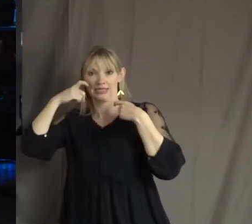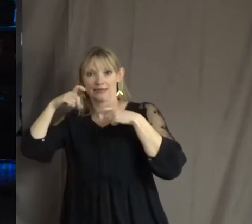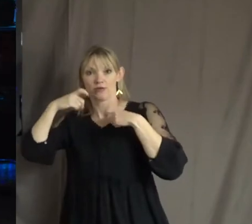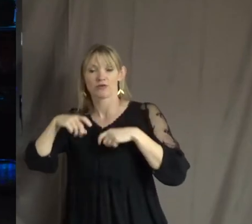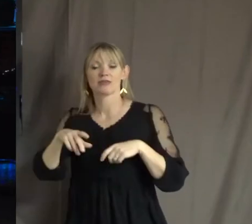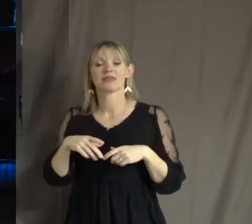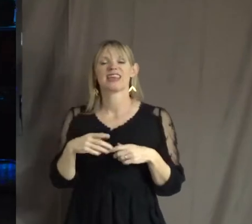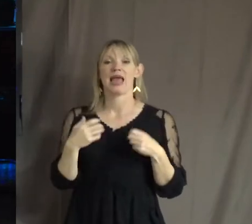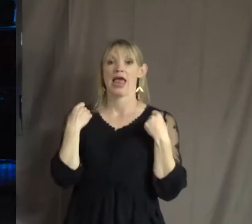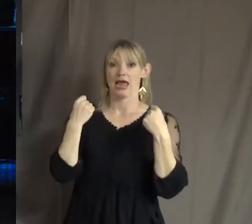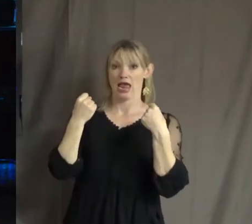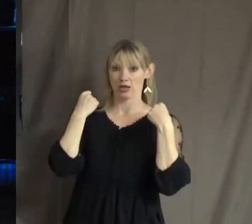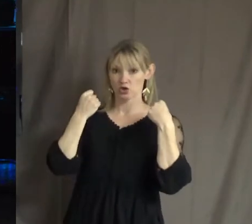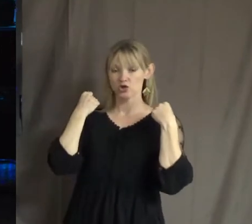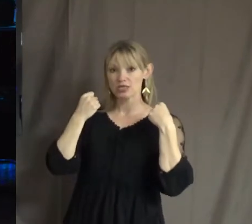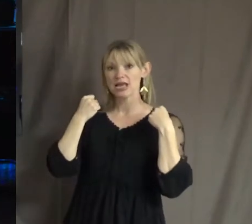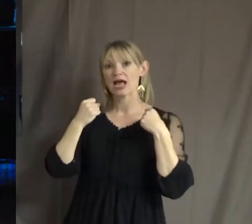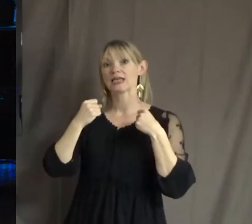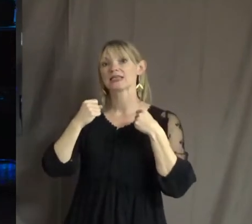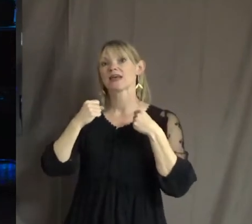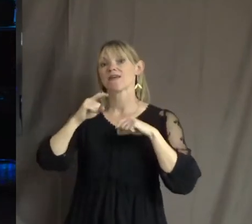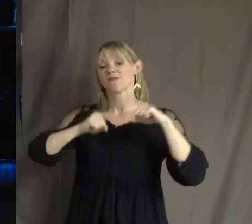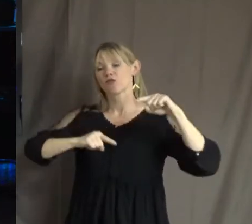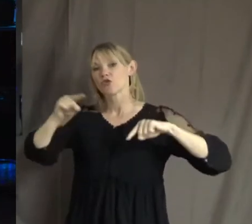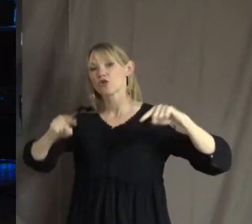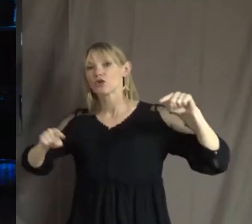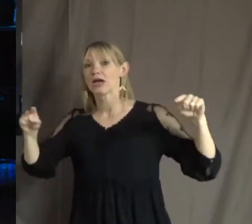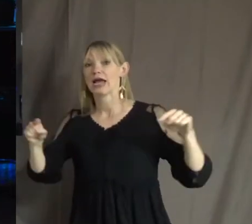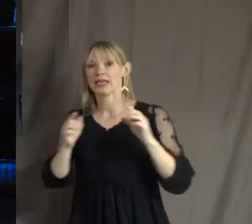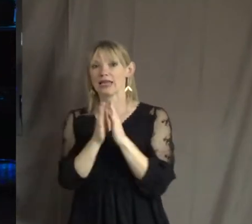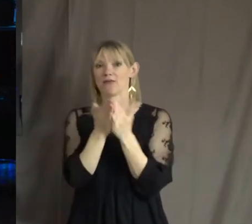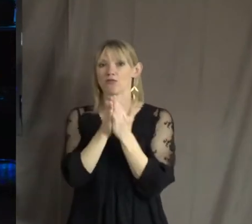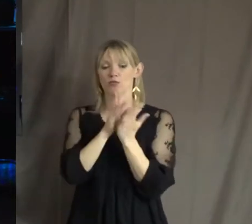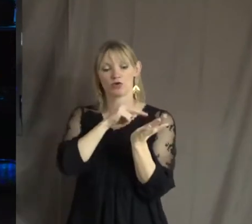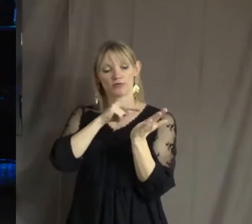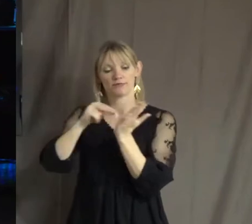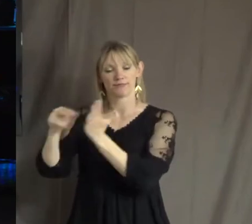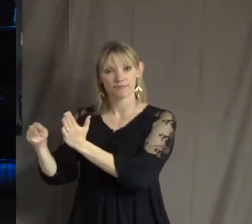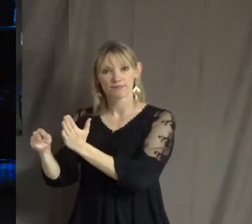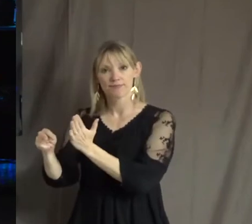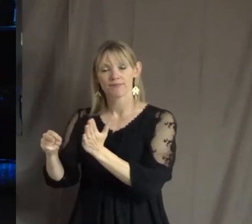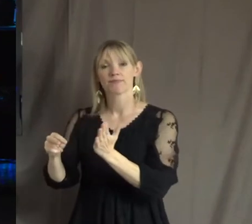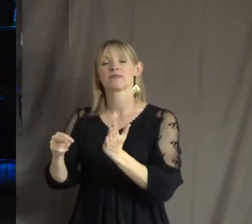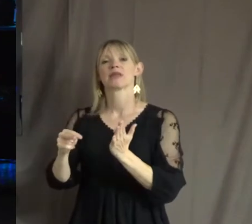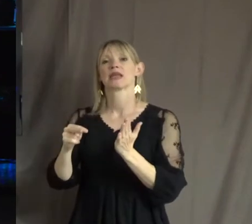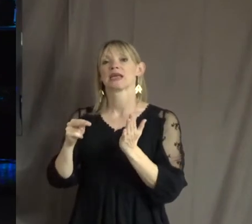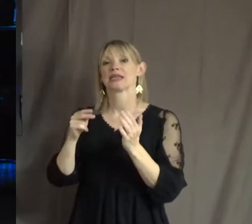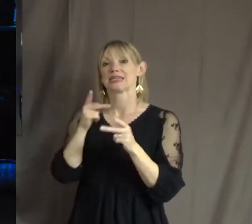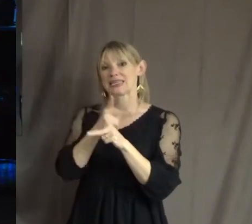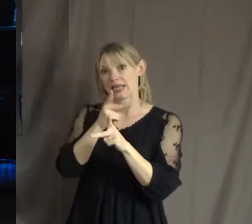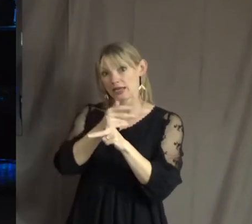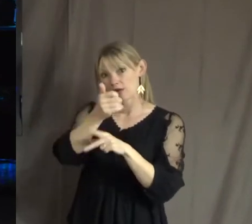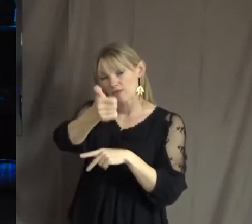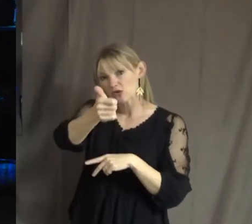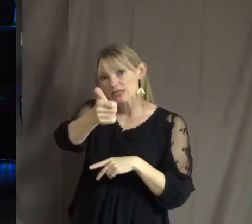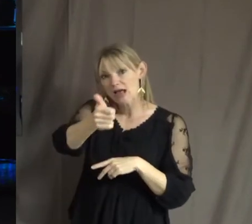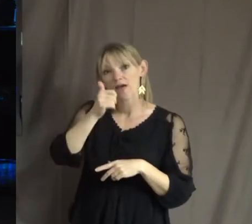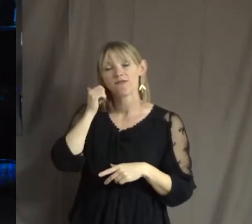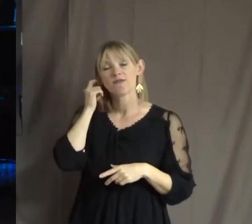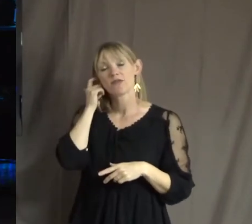of exercise, a variety of helpful reading material, enough self-care,